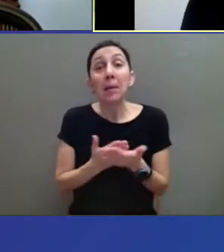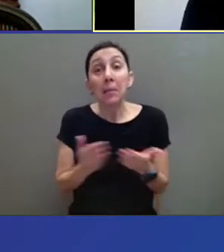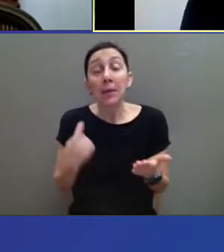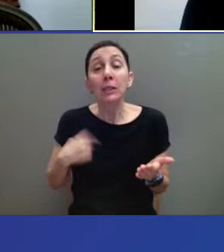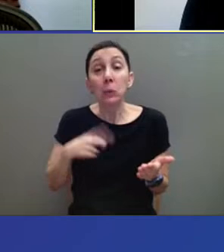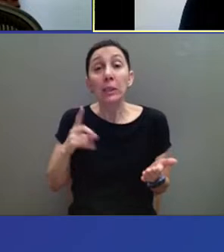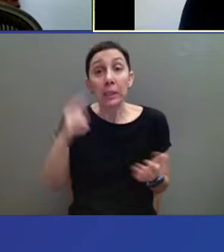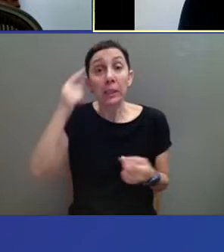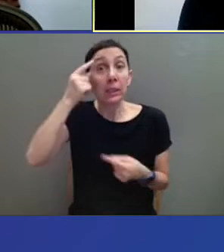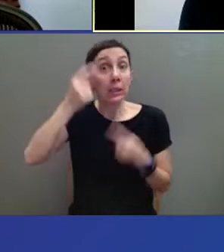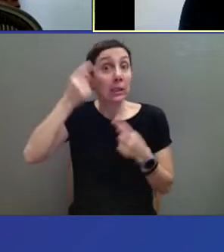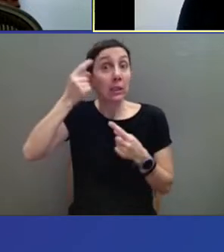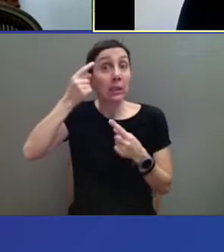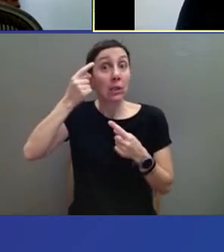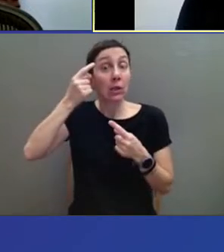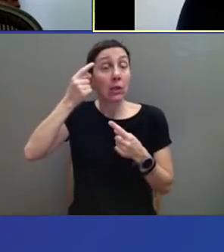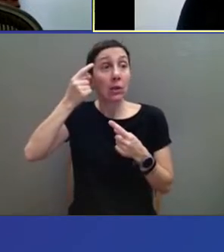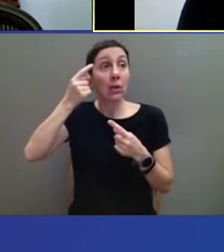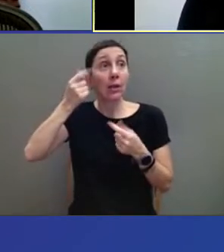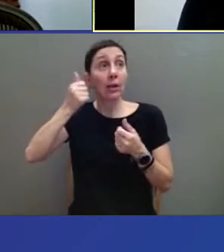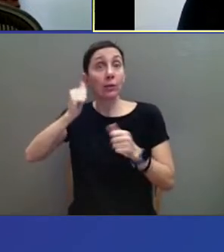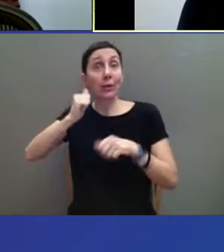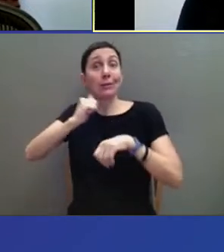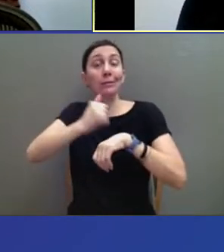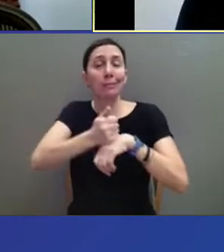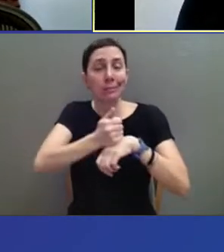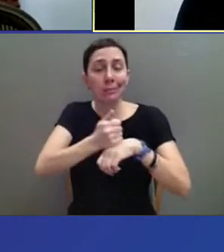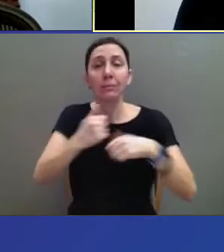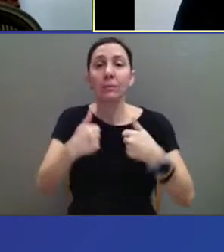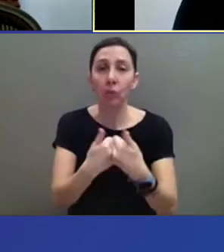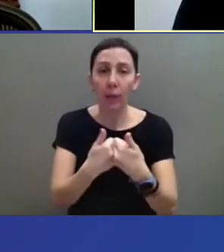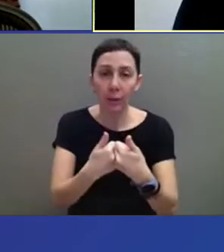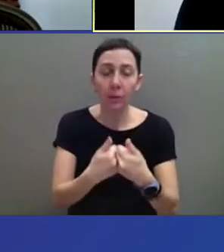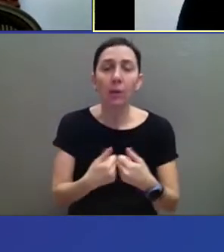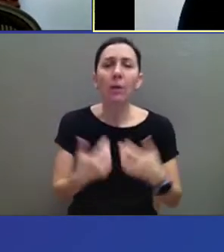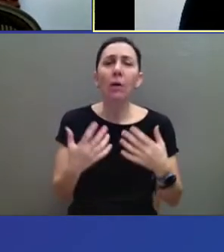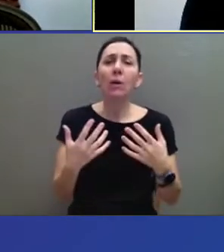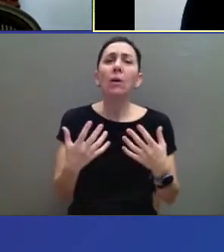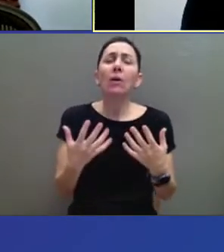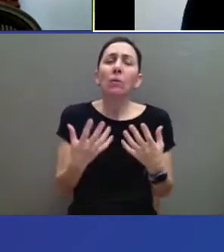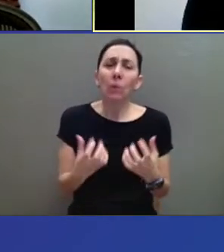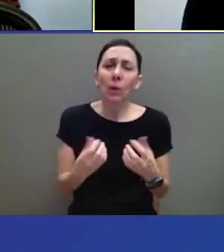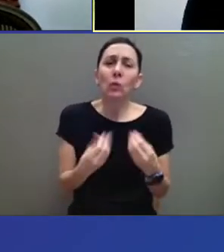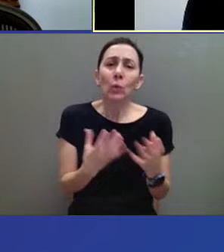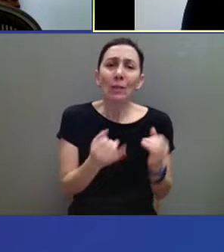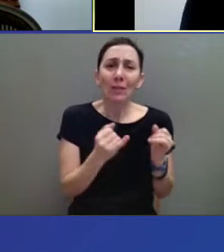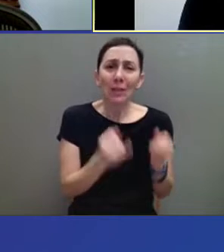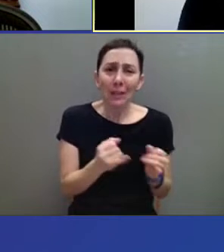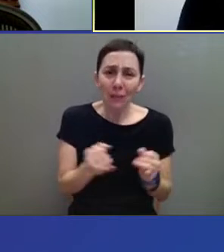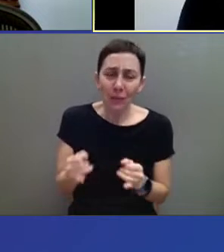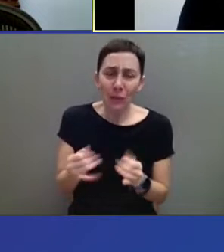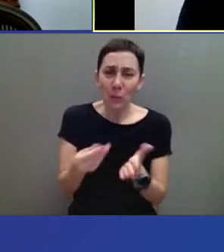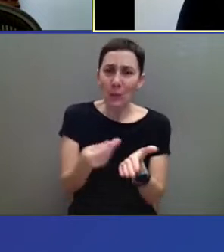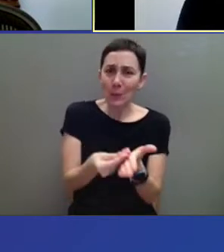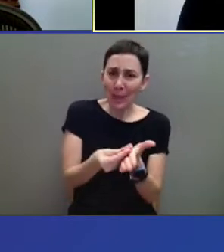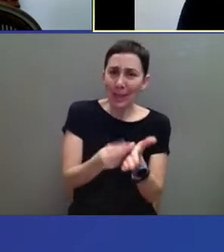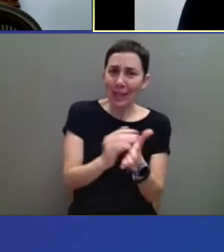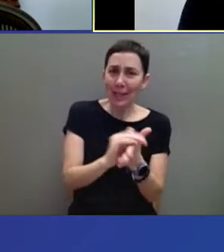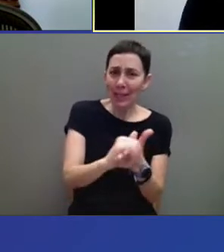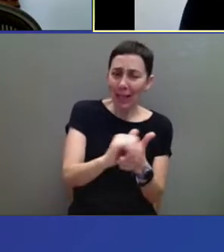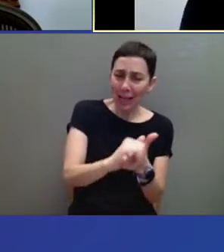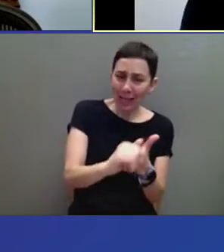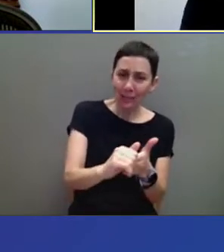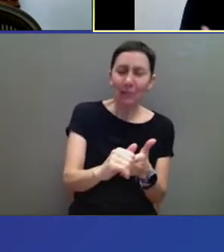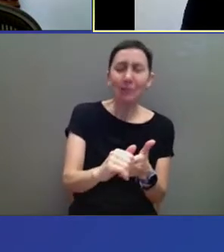consider, but there have been a lot of issues dealing with giving folks, individuals funding, individuals money, cash,